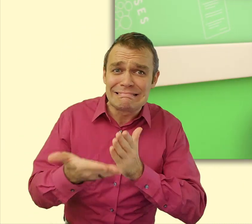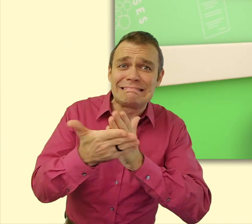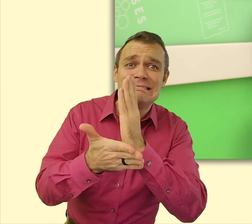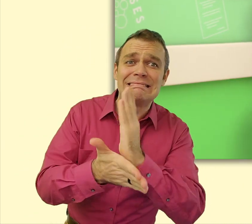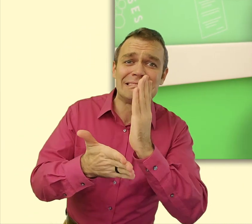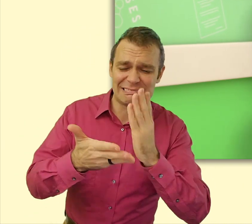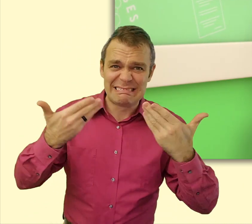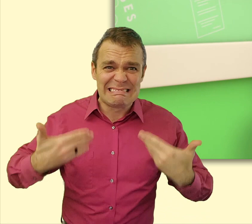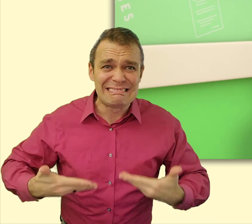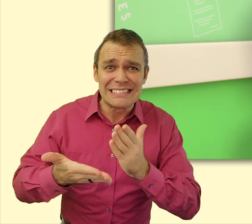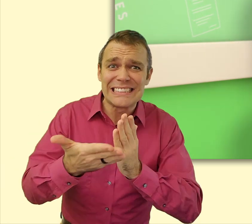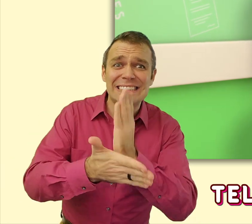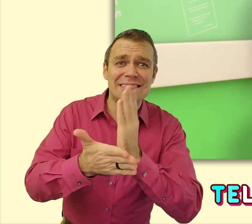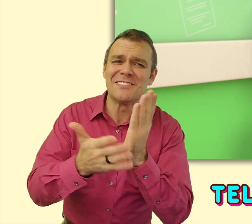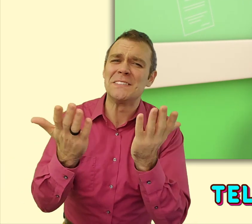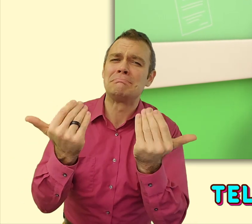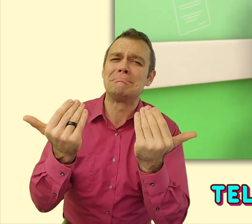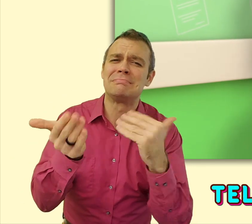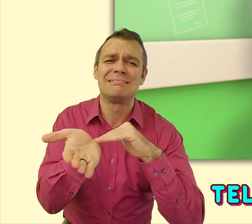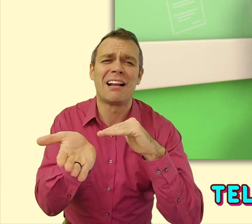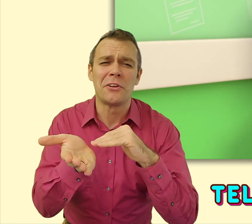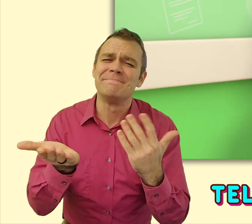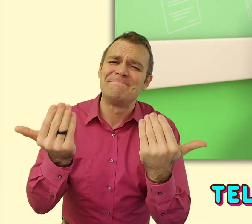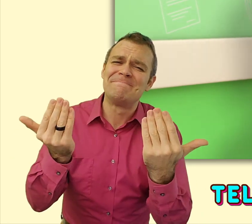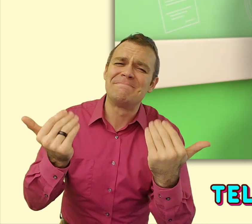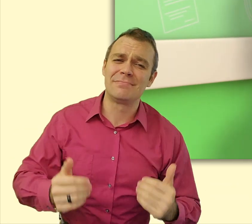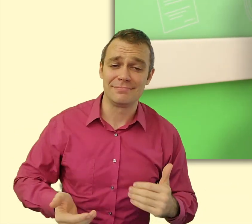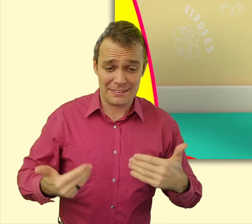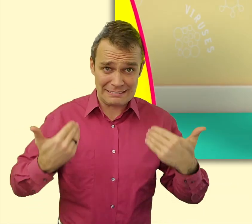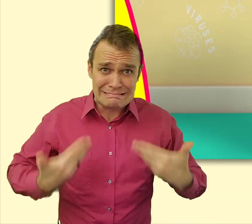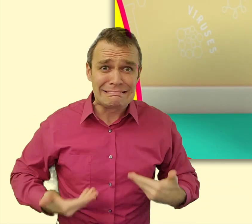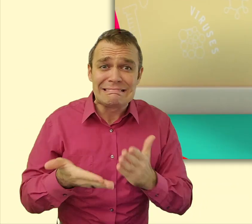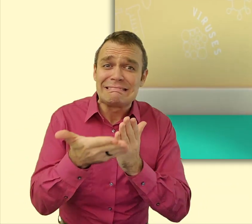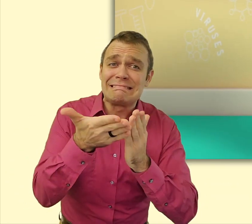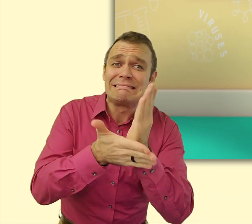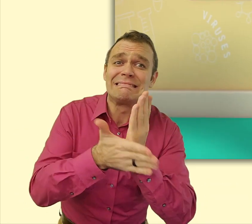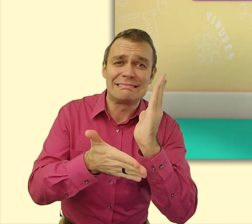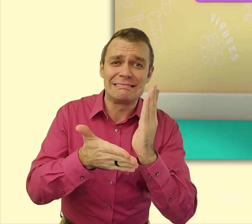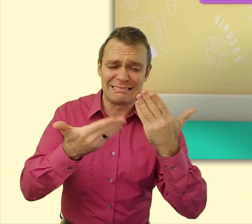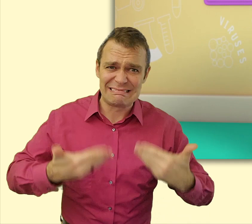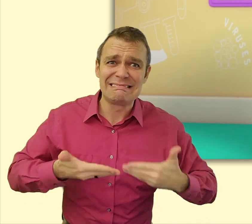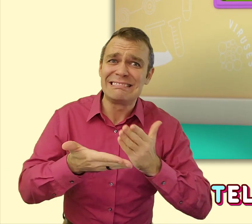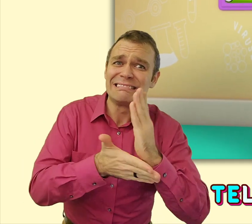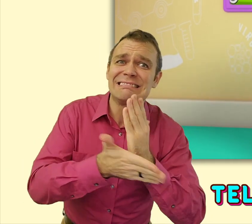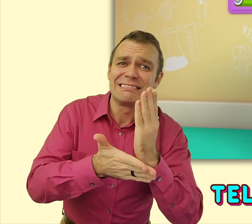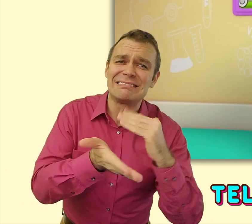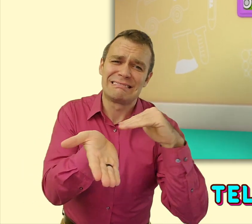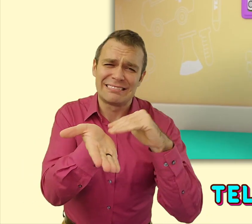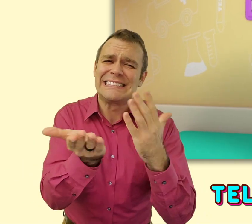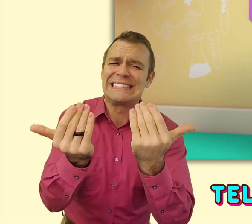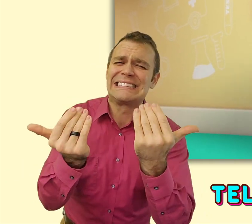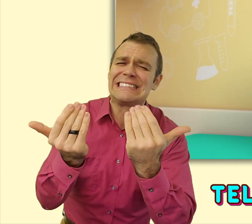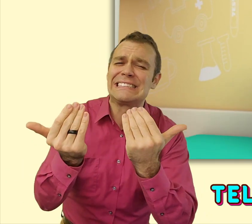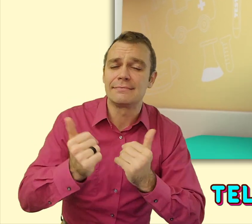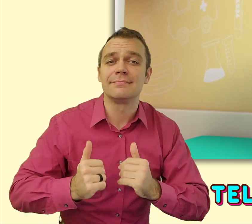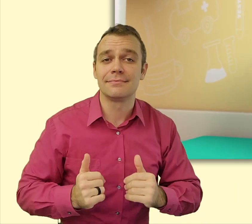How am I? How am I? Tell me, doctor, how am I? How am I? How am I? Tell me,